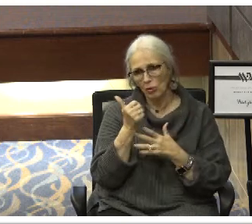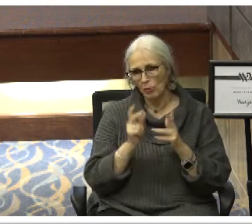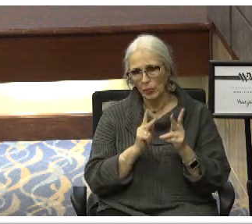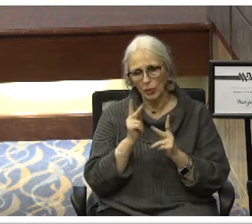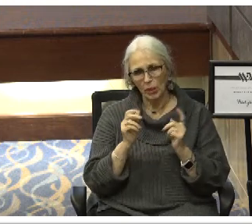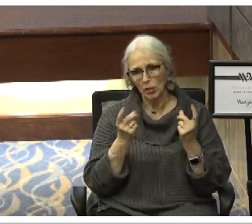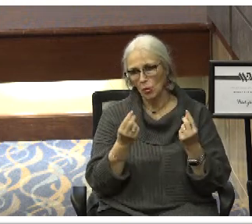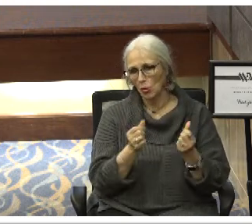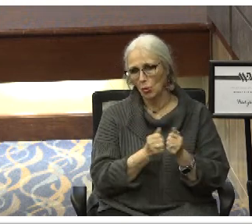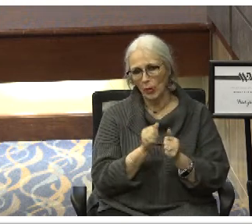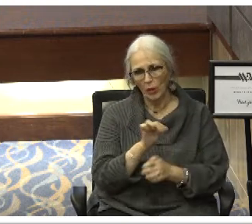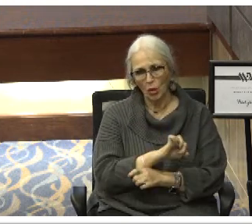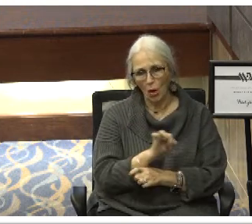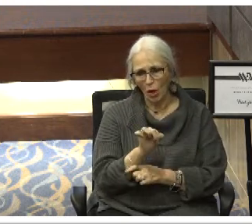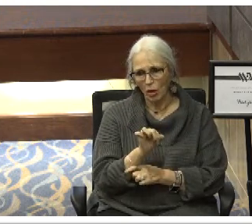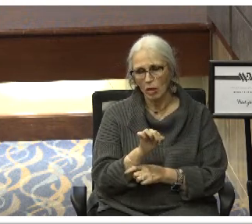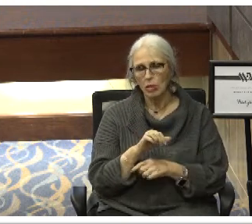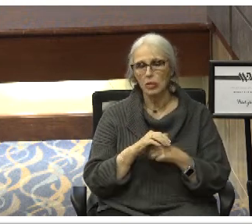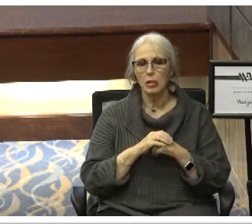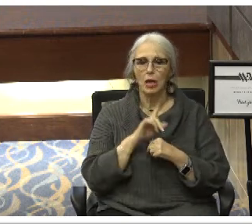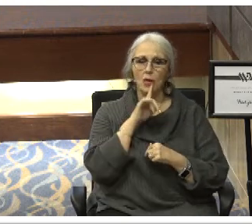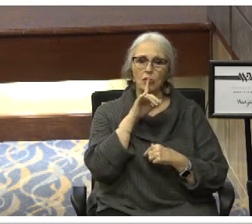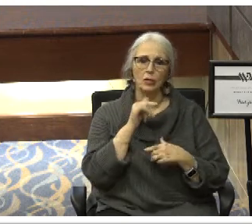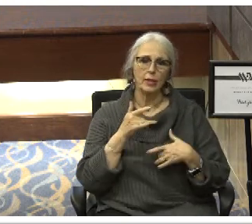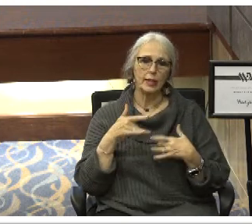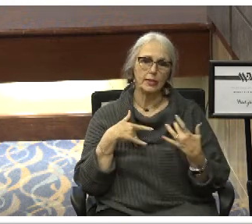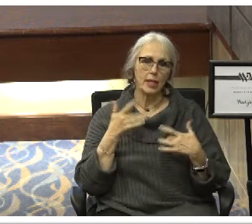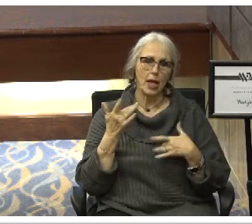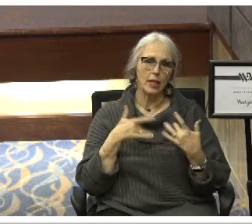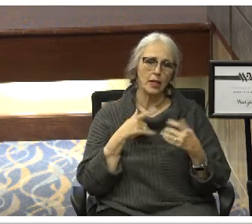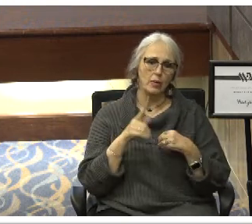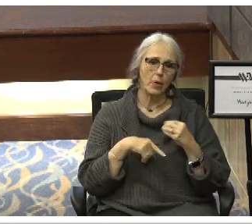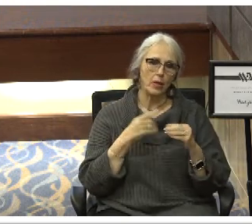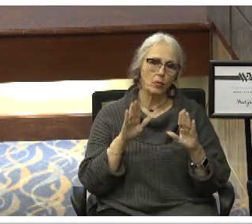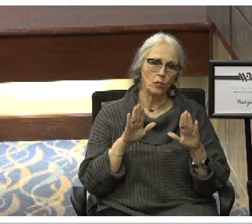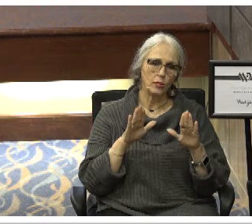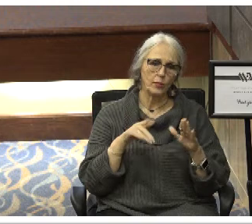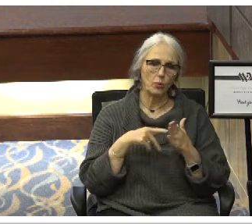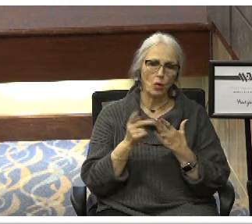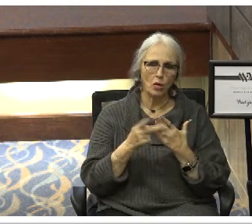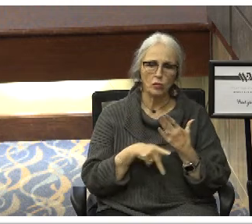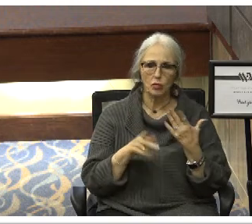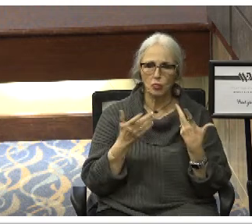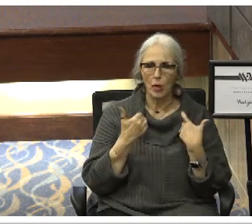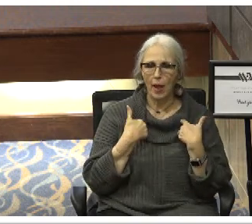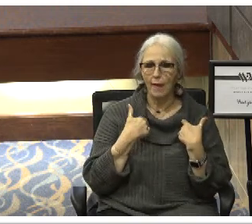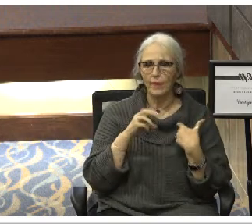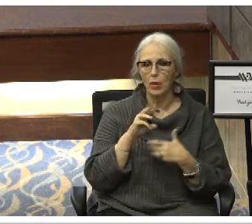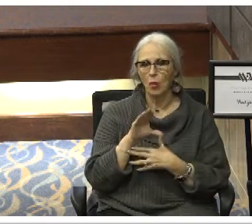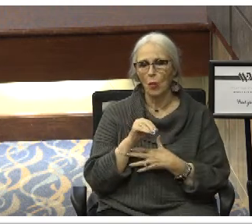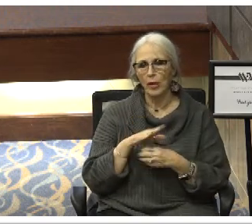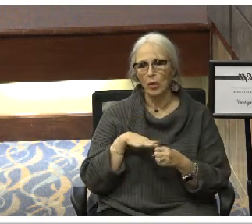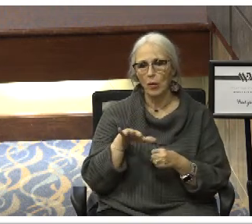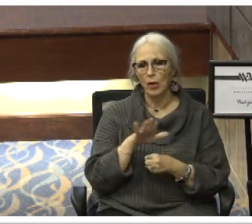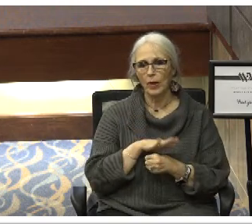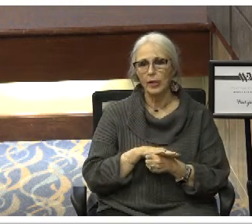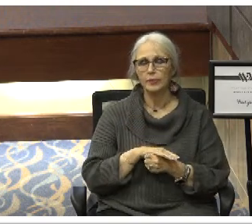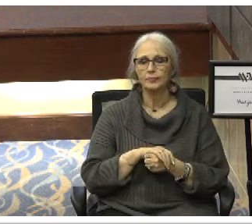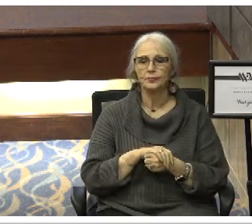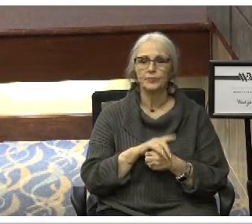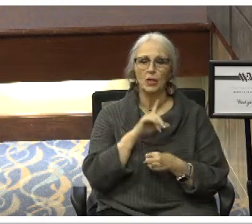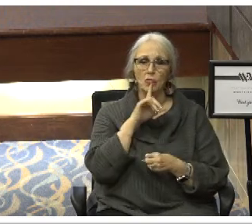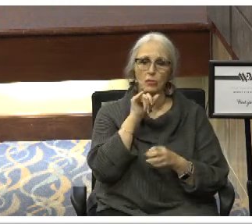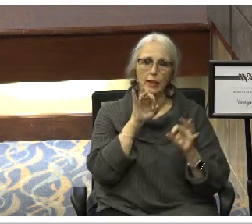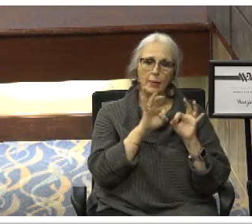car. So I'm really excited about all these great projects that you all are having in the Waco area, and it's really